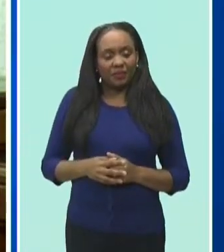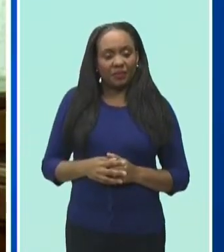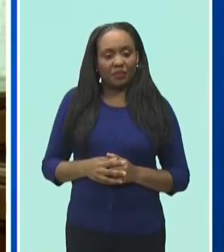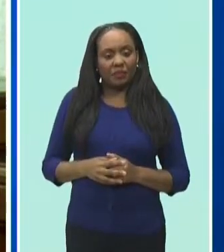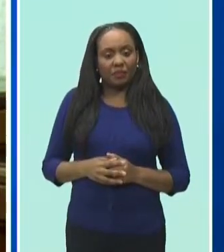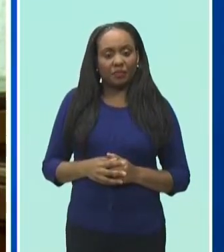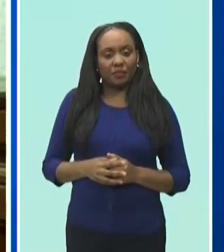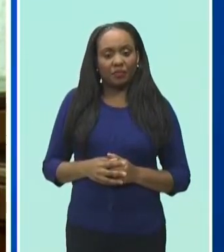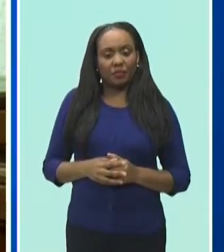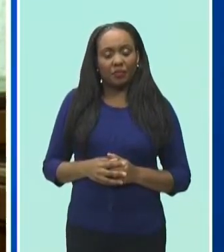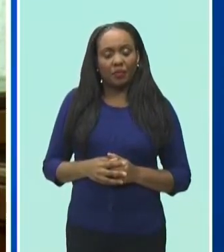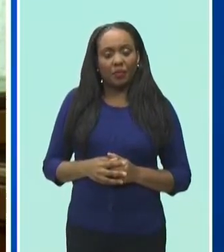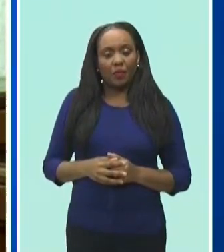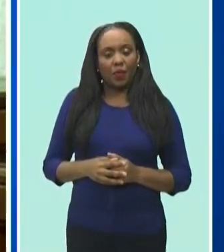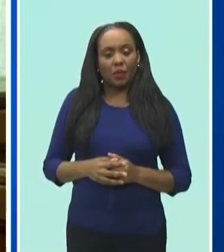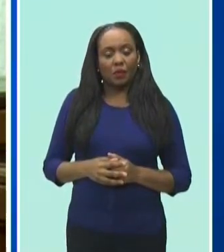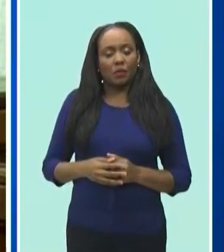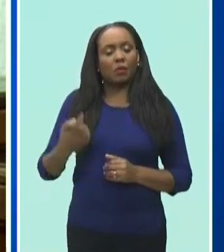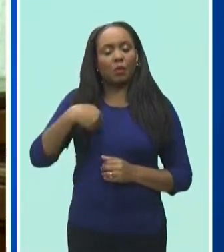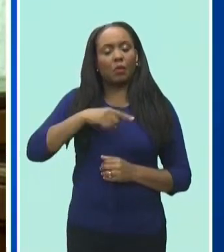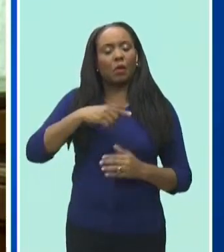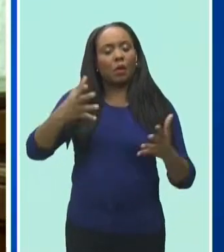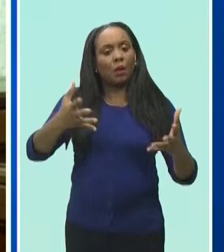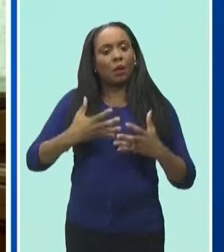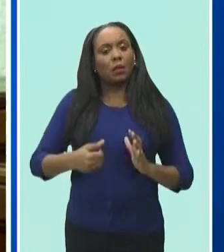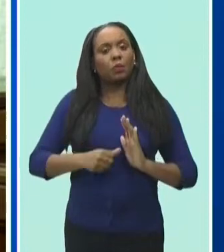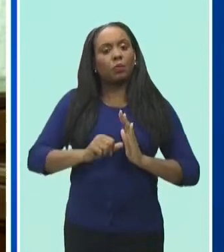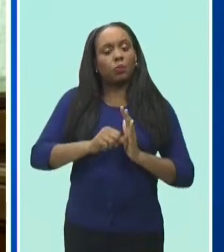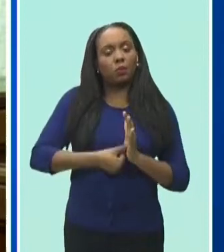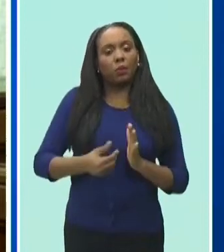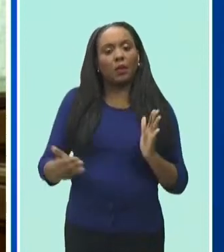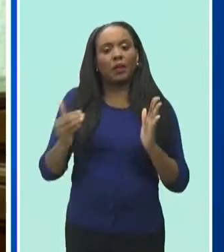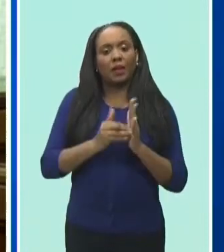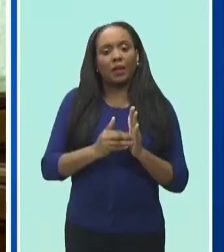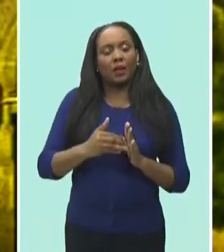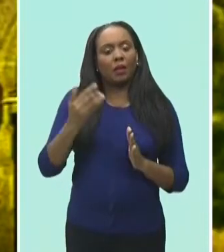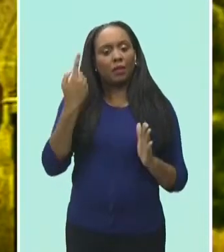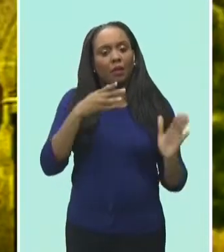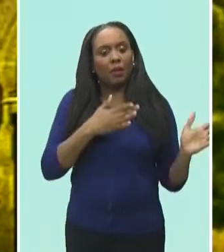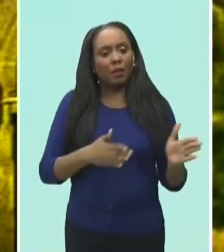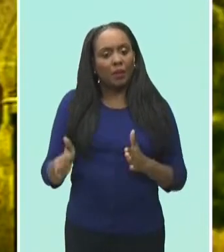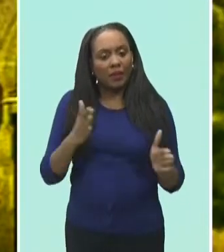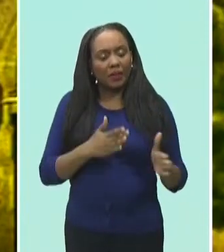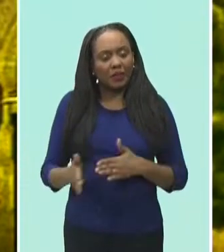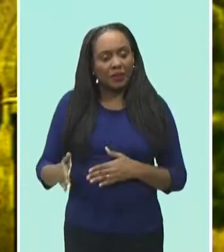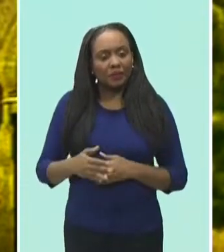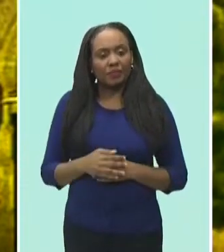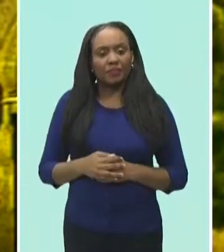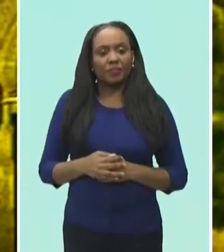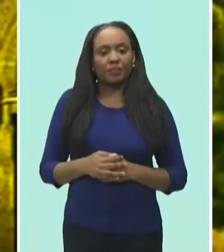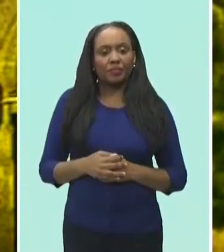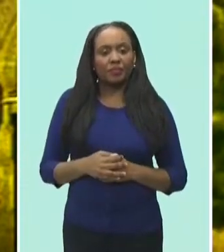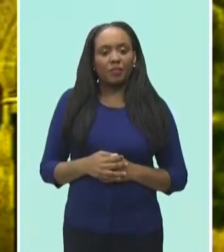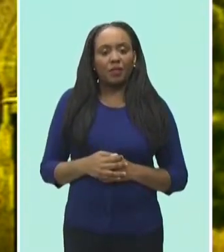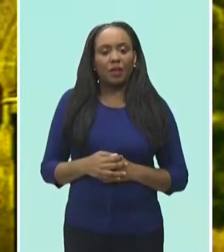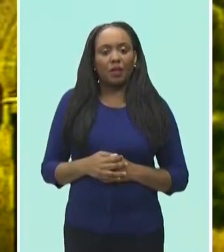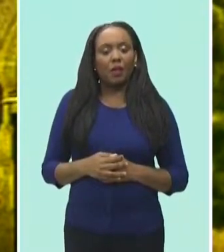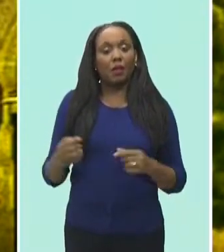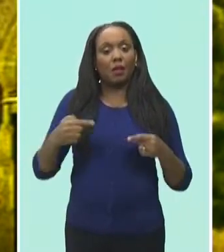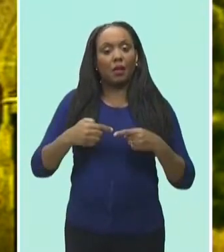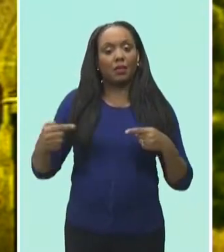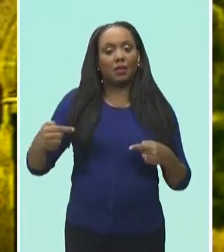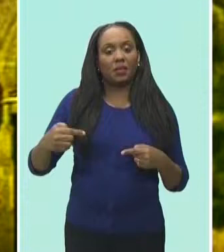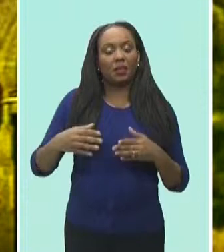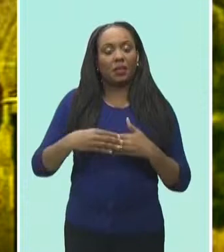we are placing a renewed emphasis on the matter of planning gains. Meanwhile, in his contribution, opposition leader